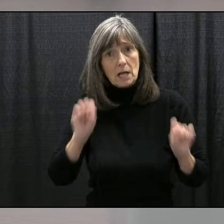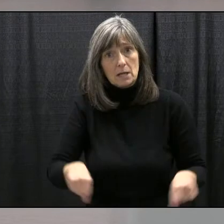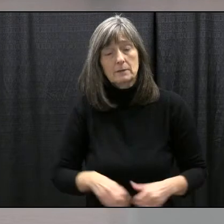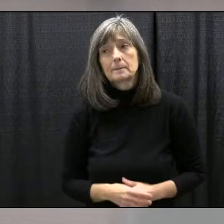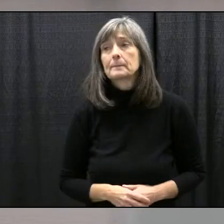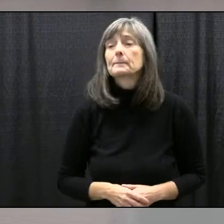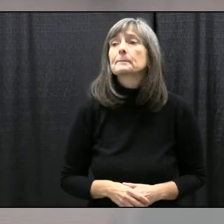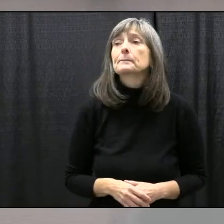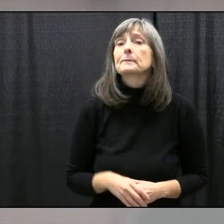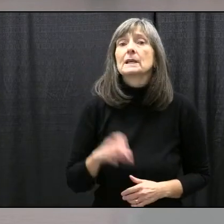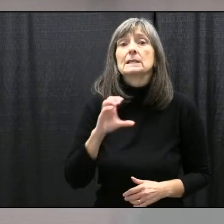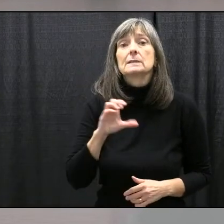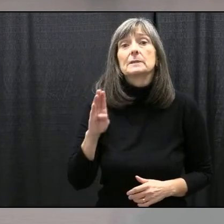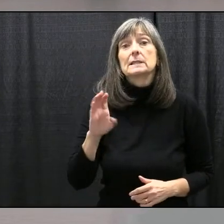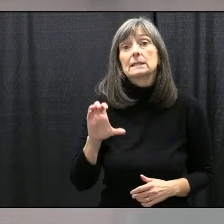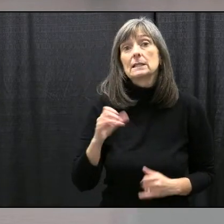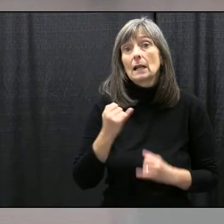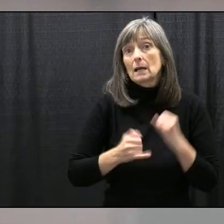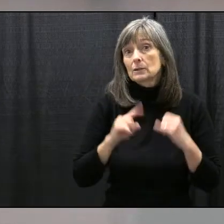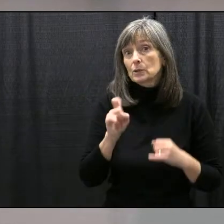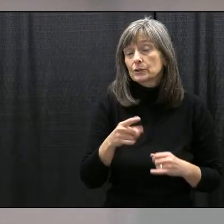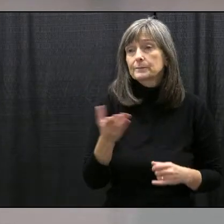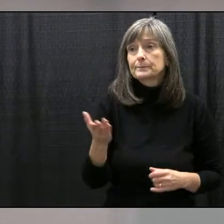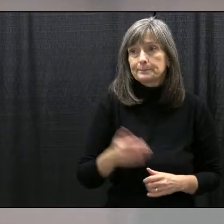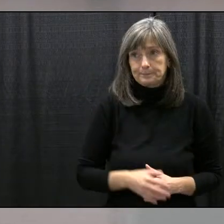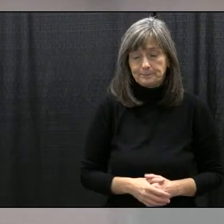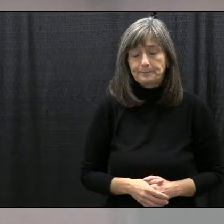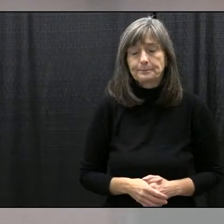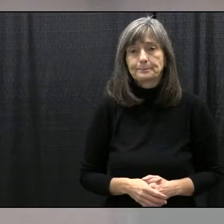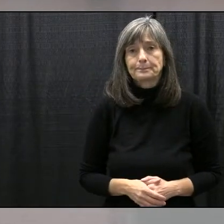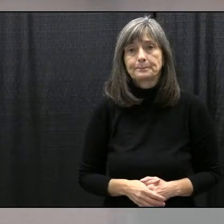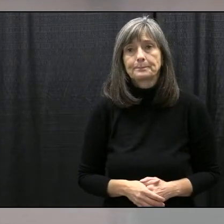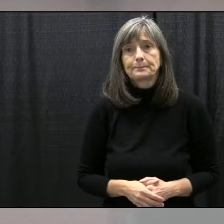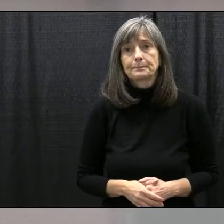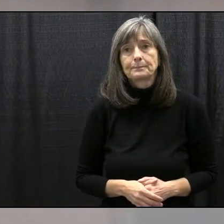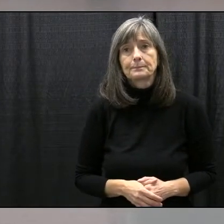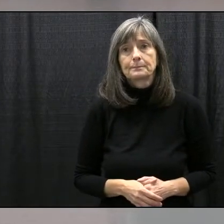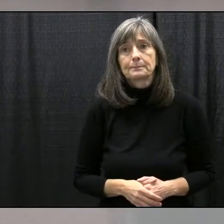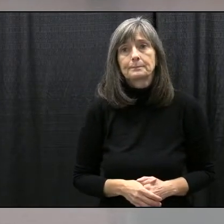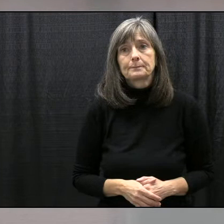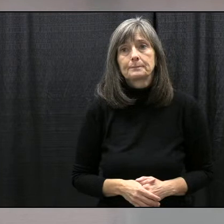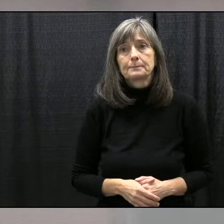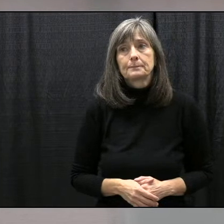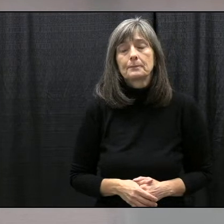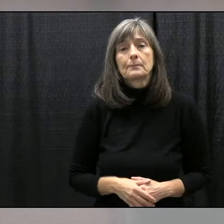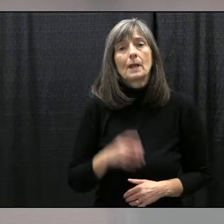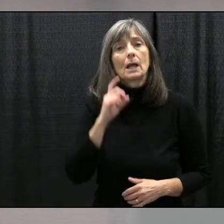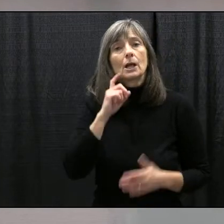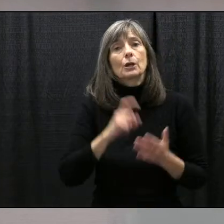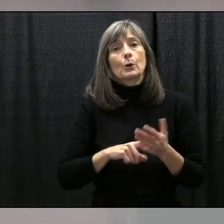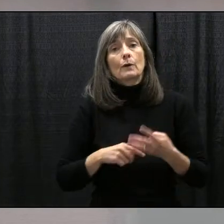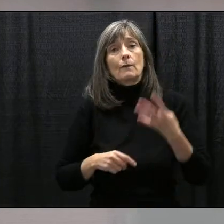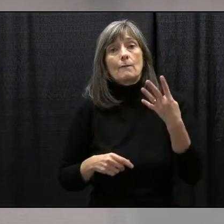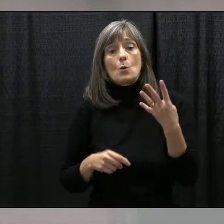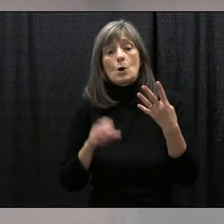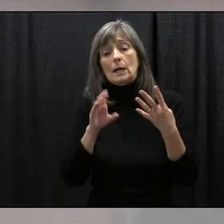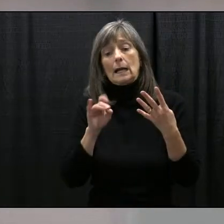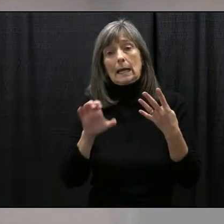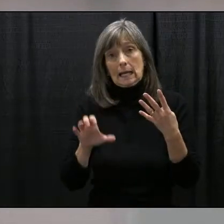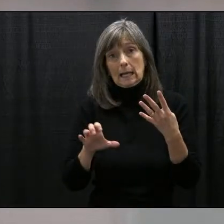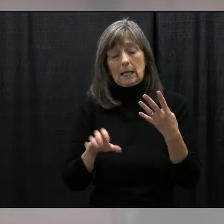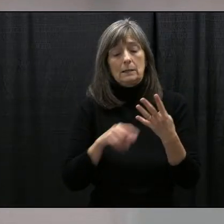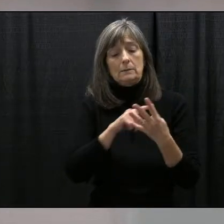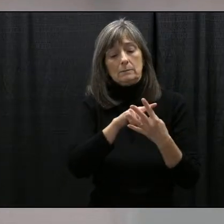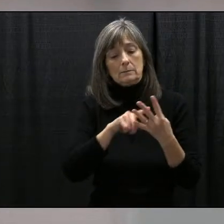Mark Quinn with CBC. Do you have a final question? I do, thank you. I noticed that the 4 clinics that were announced today, the primary